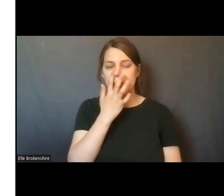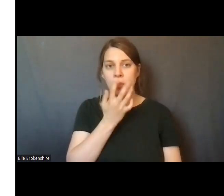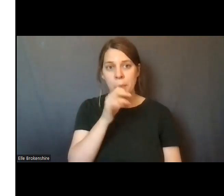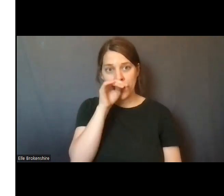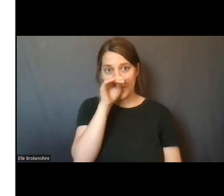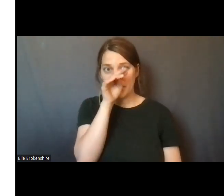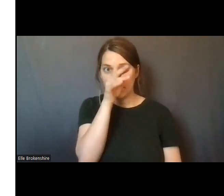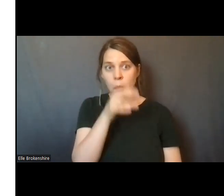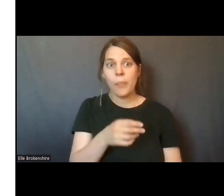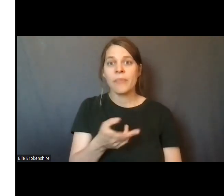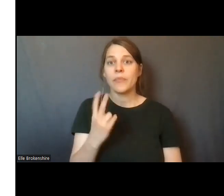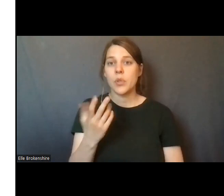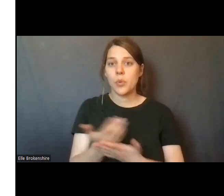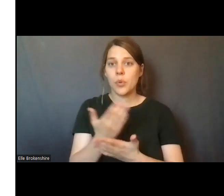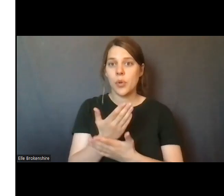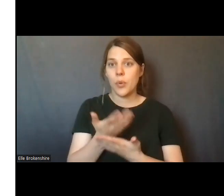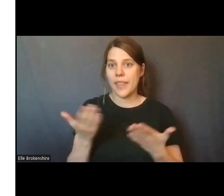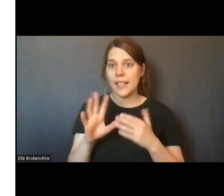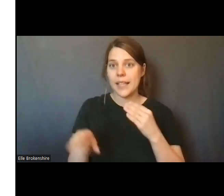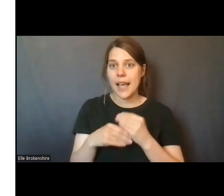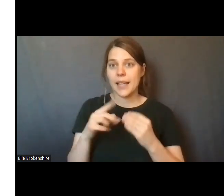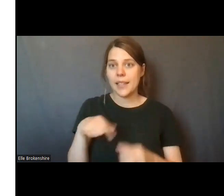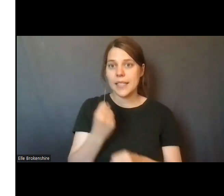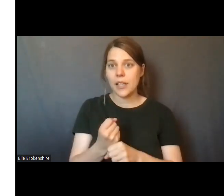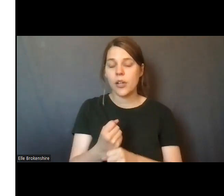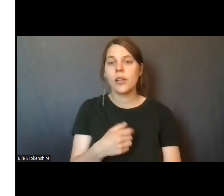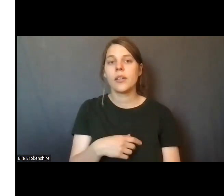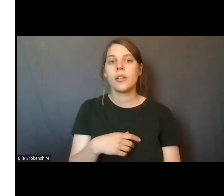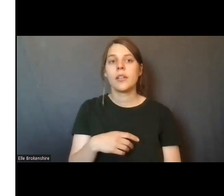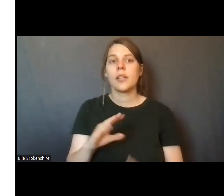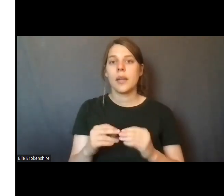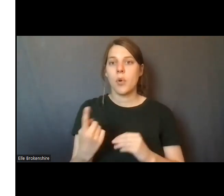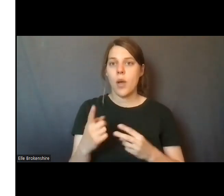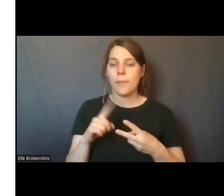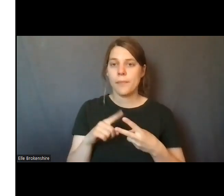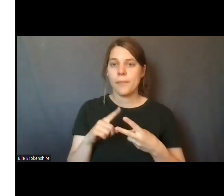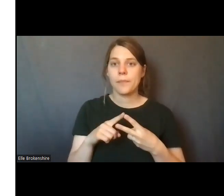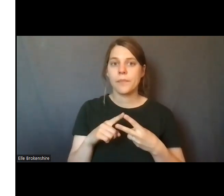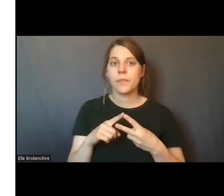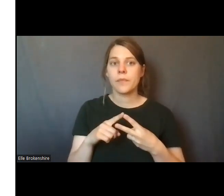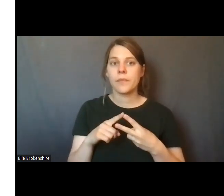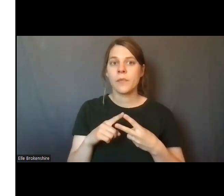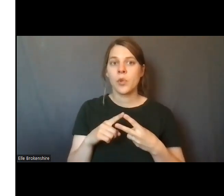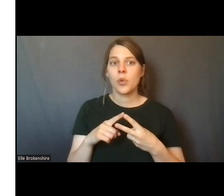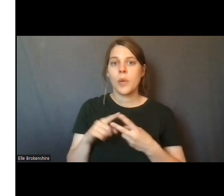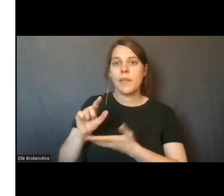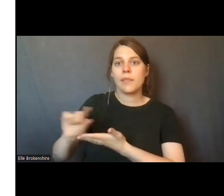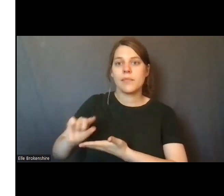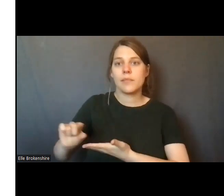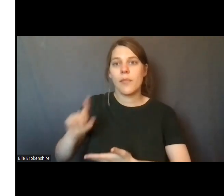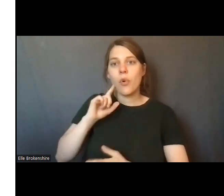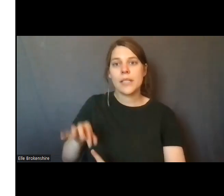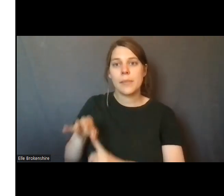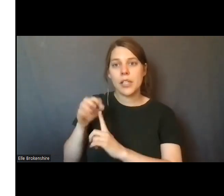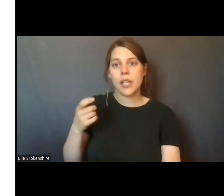The two new items this year. Number one, we've done some set-asides for specialized grant categories. These